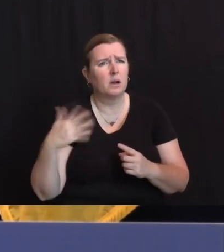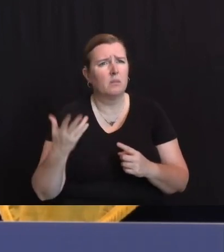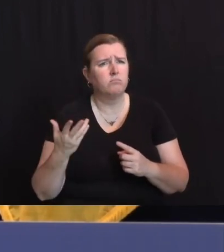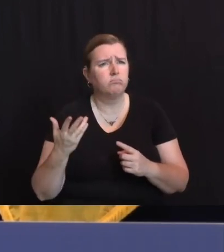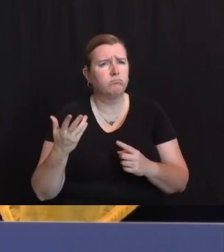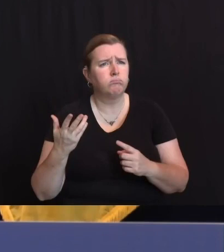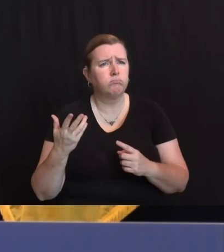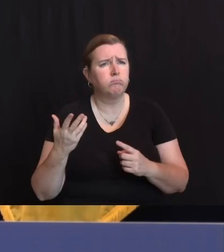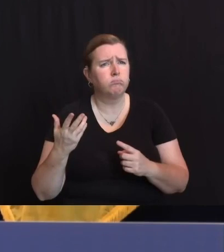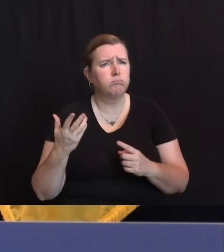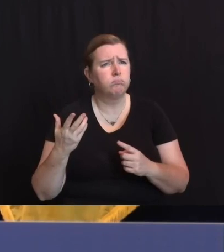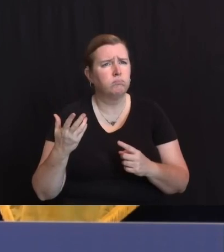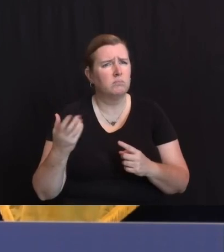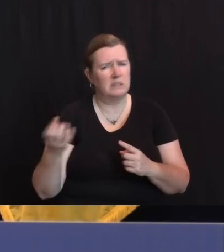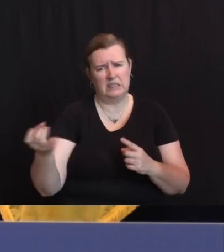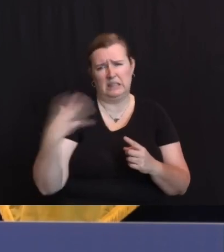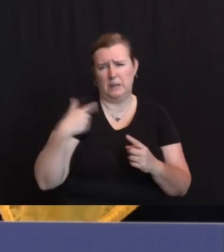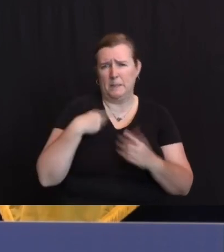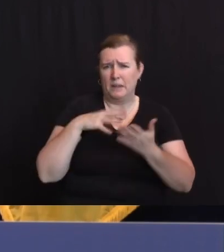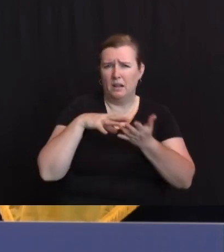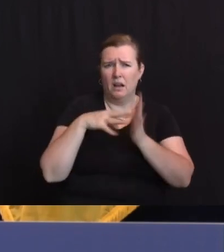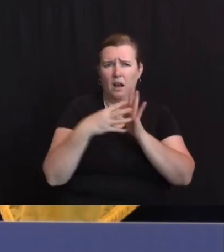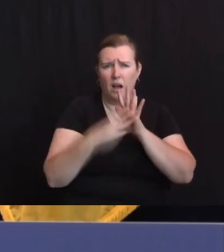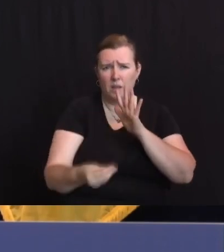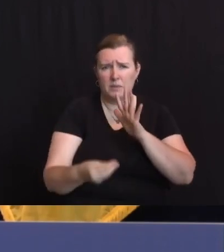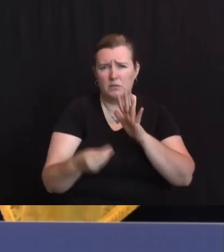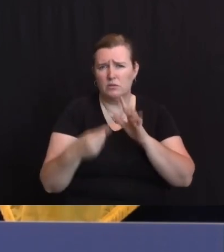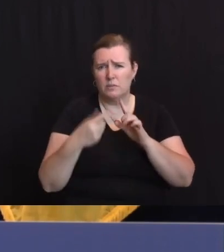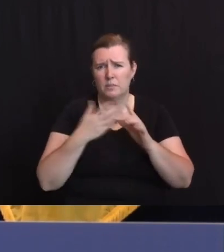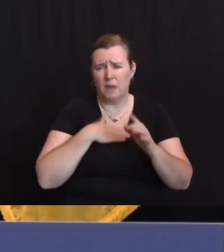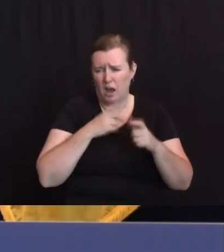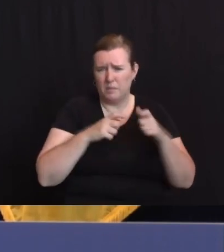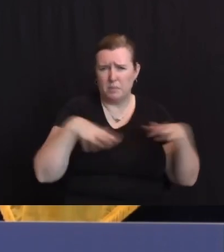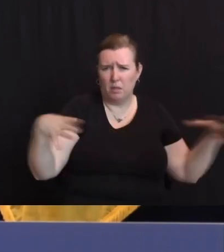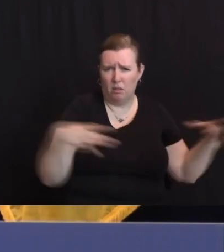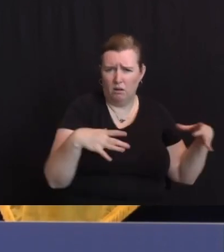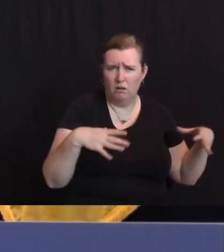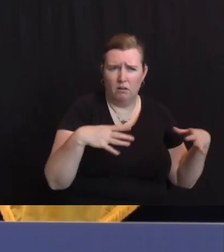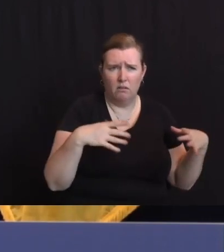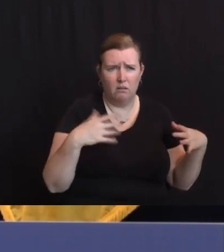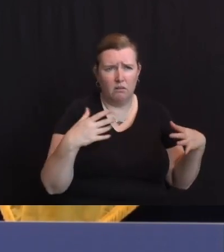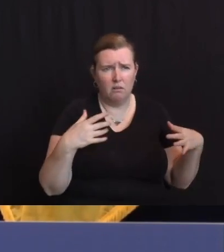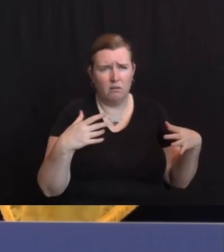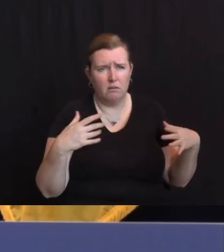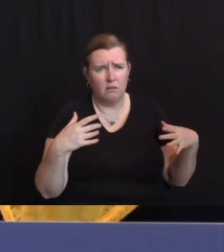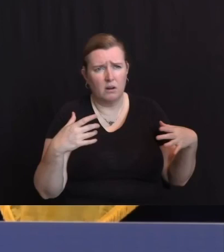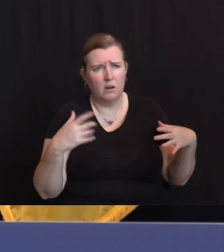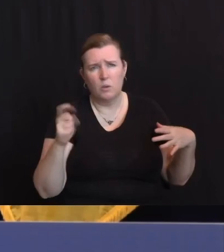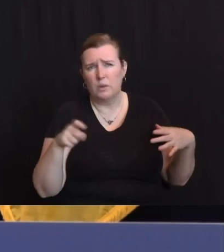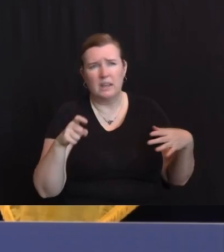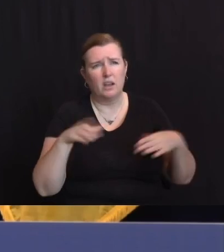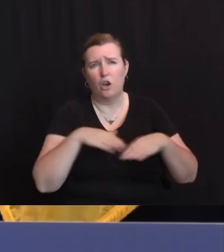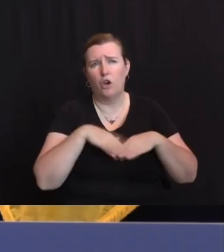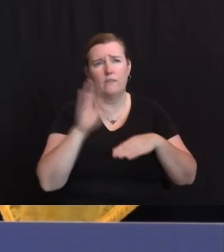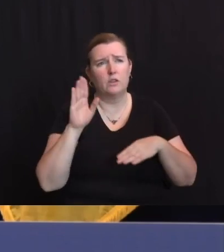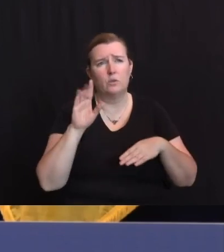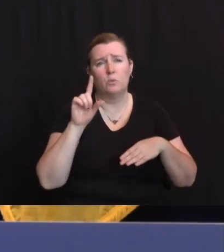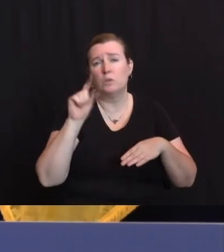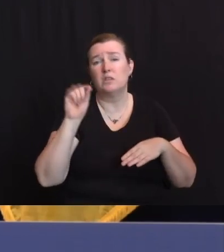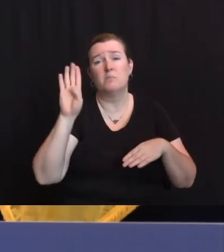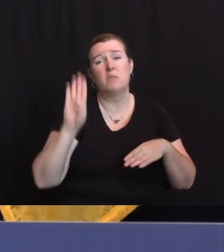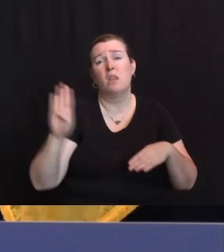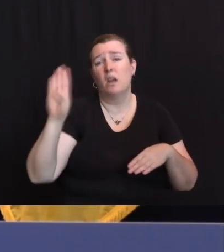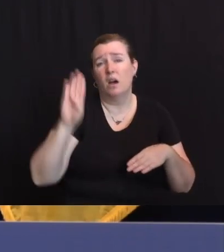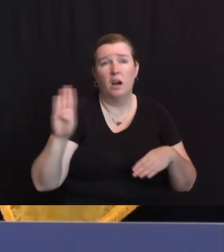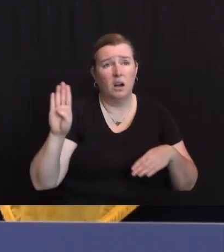to our team, which we're reviewing. I know we need upwards of $20 billion of direct state and local between now